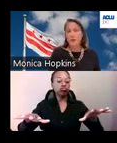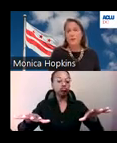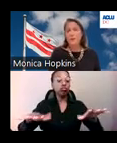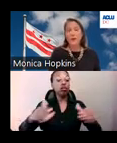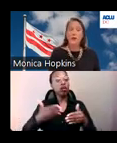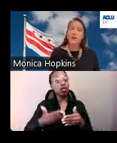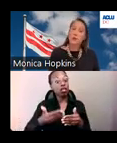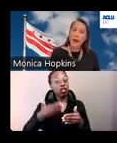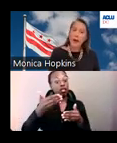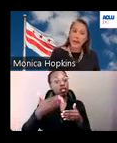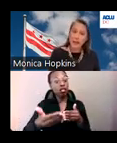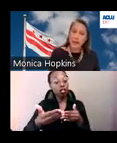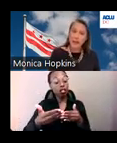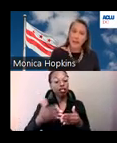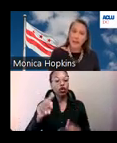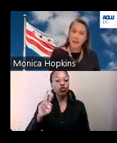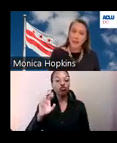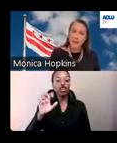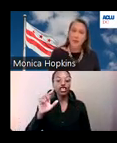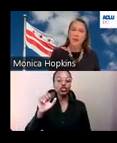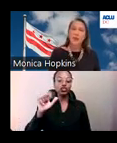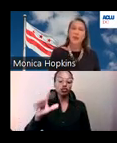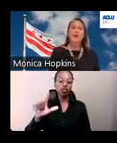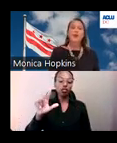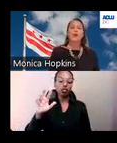followed by a racial reckoning,